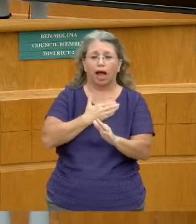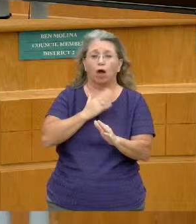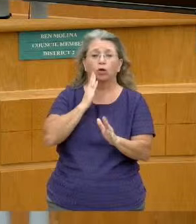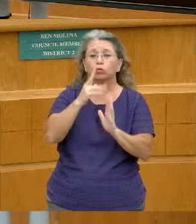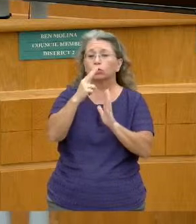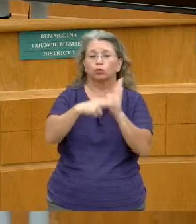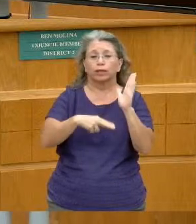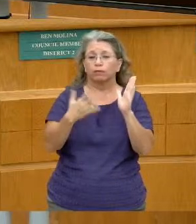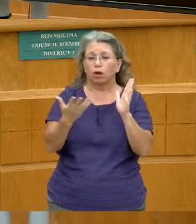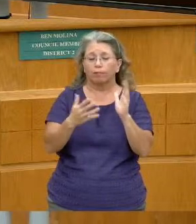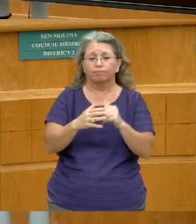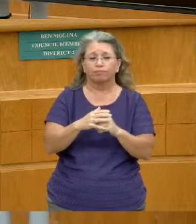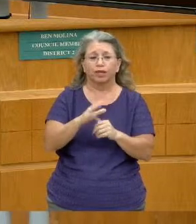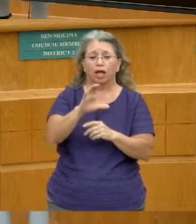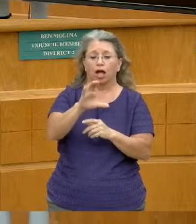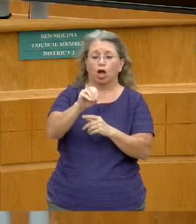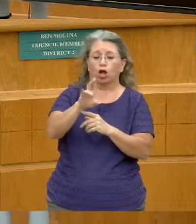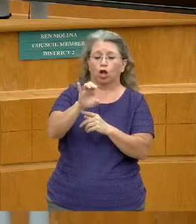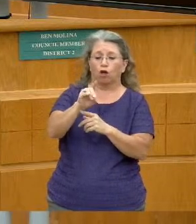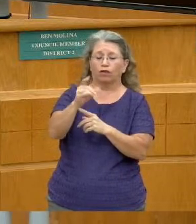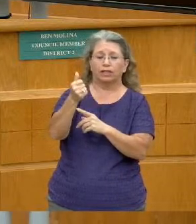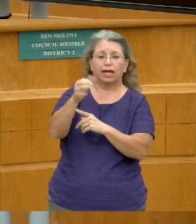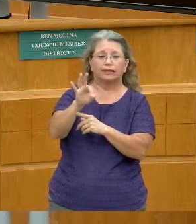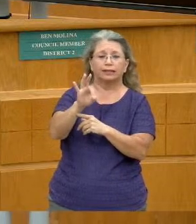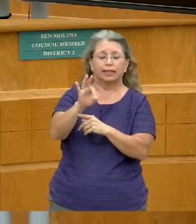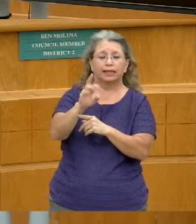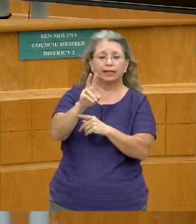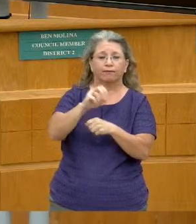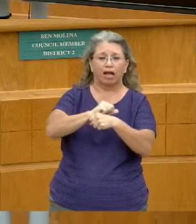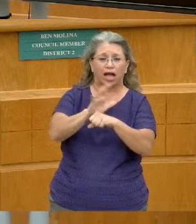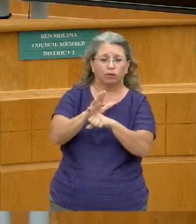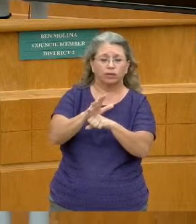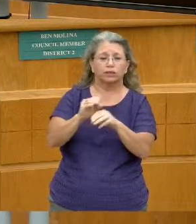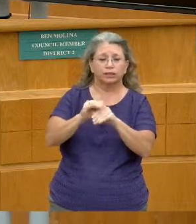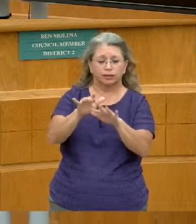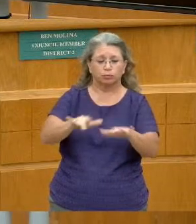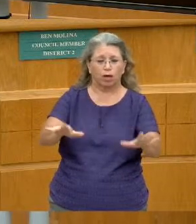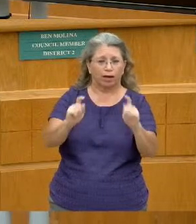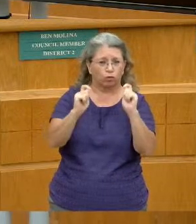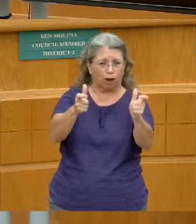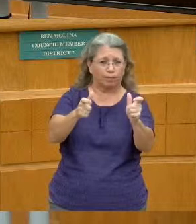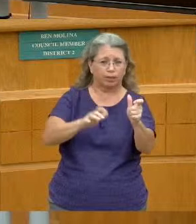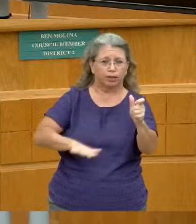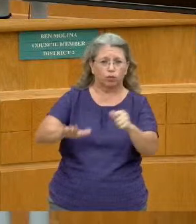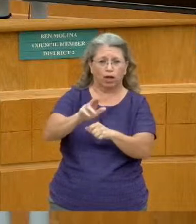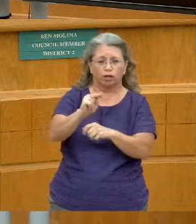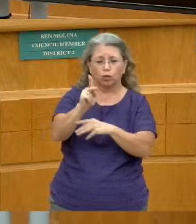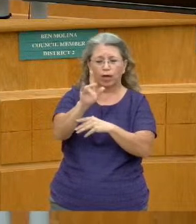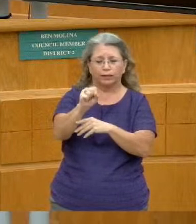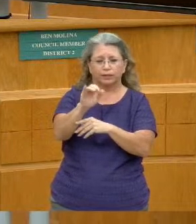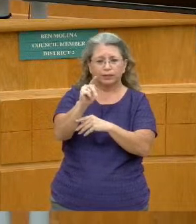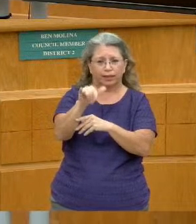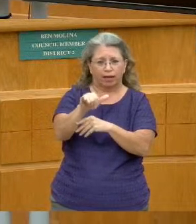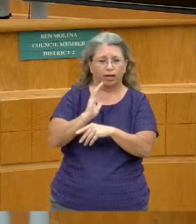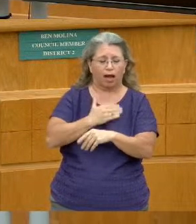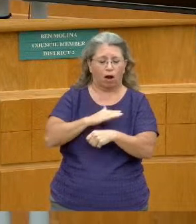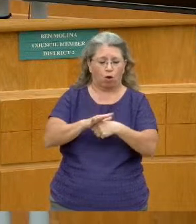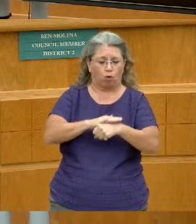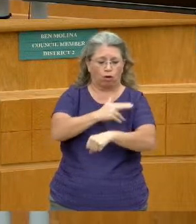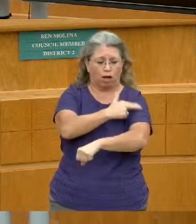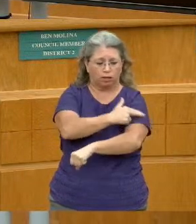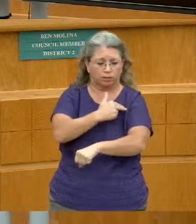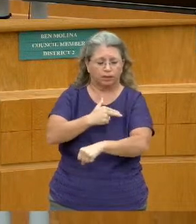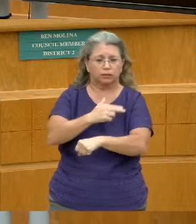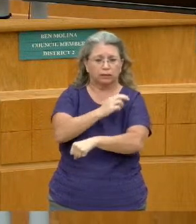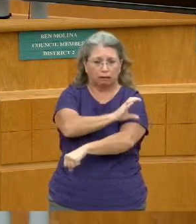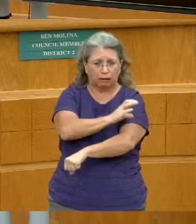as follows. The COVID-19 virus is spreading rapidly across Nueces County. Our local hospitals and clinics are strained